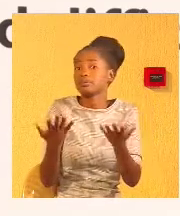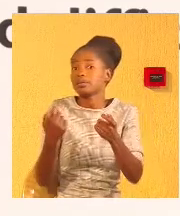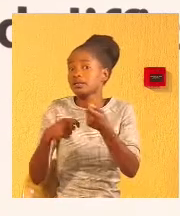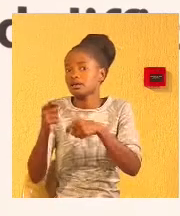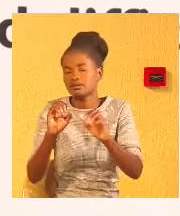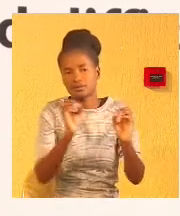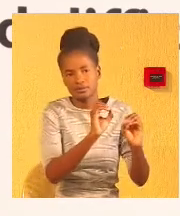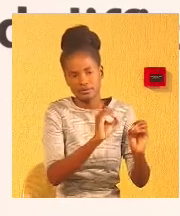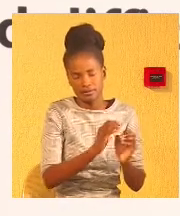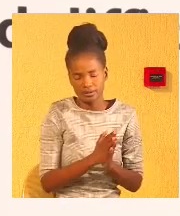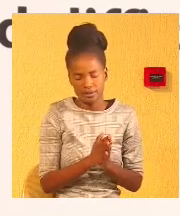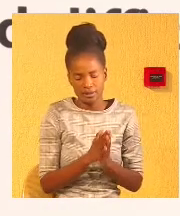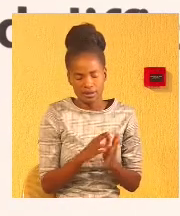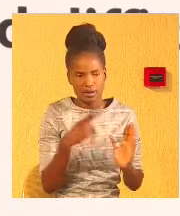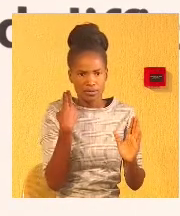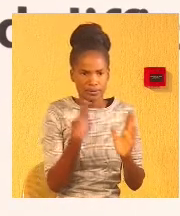regulations,